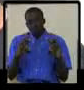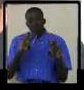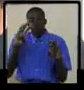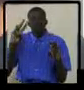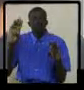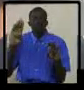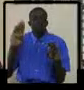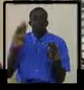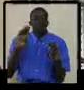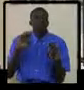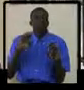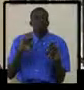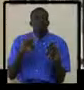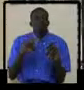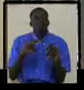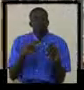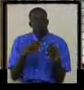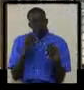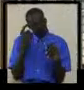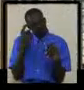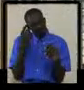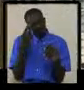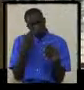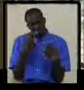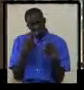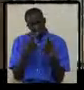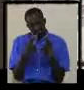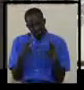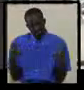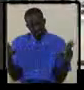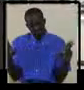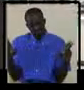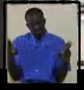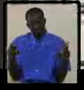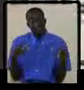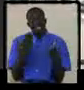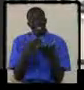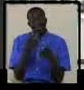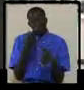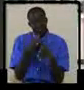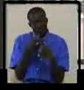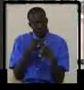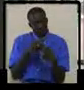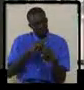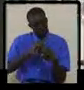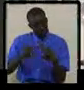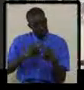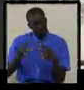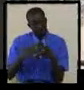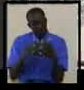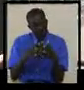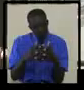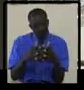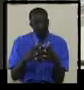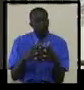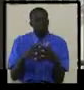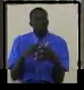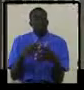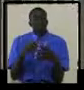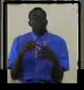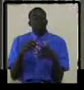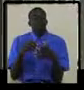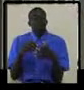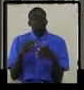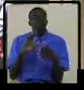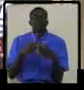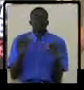long will this demo be? It won't be that long. And hey, some metals are so reactive that hopefully they won't be doing any